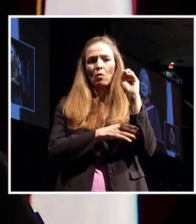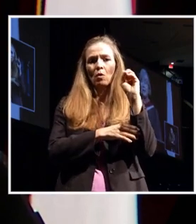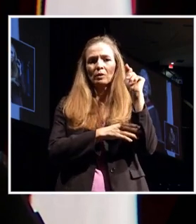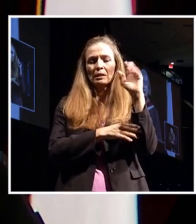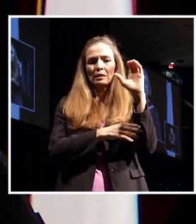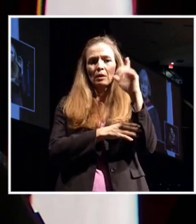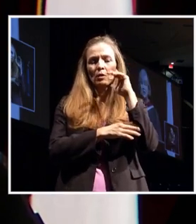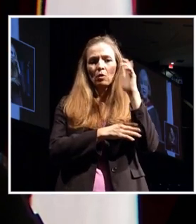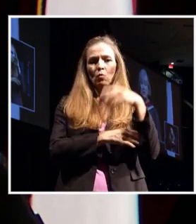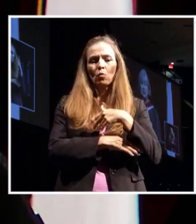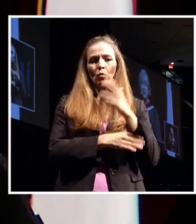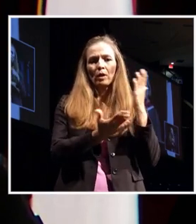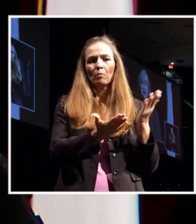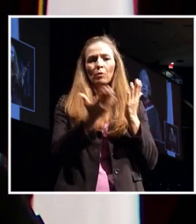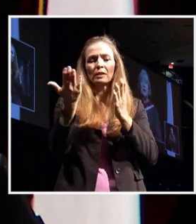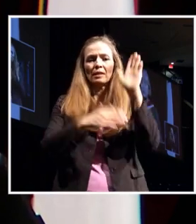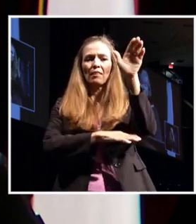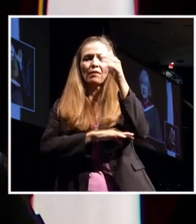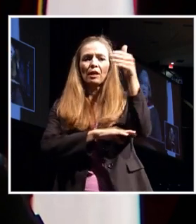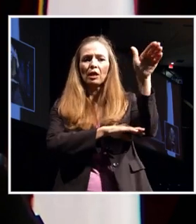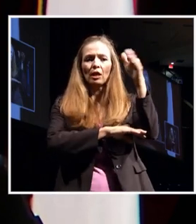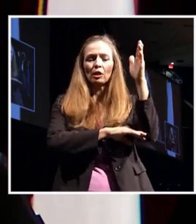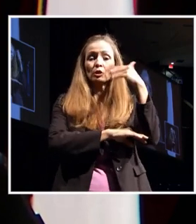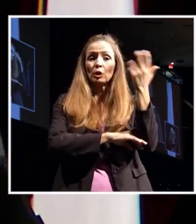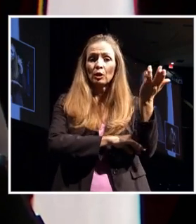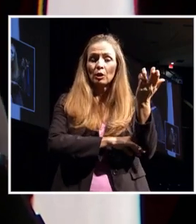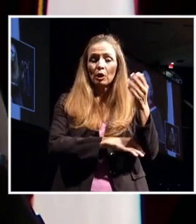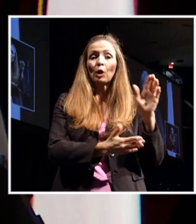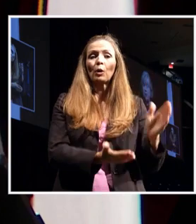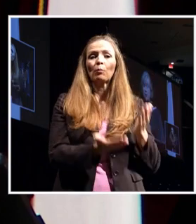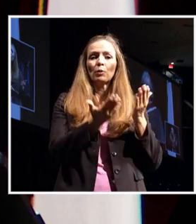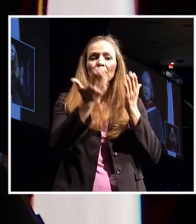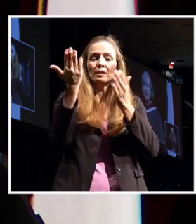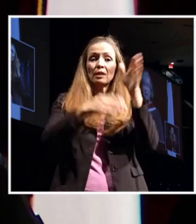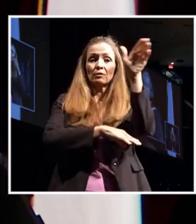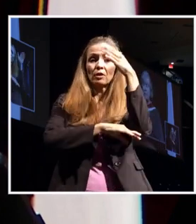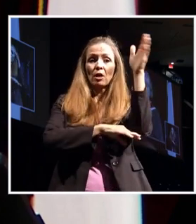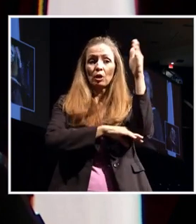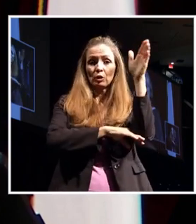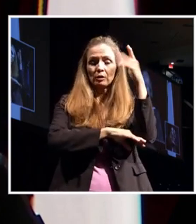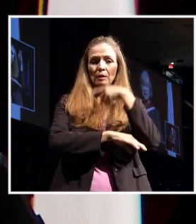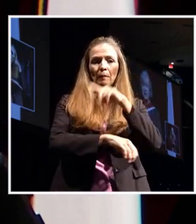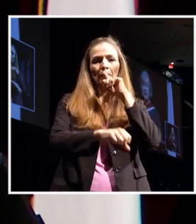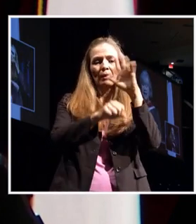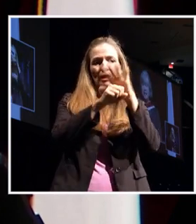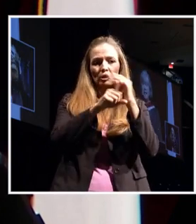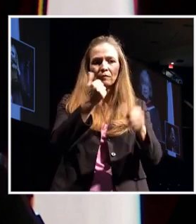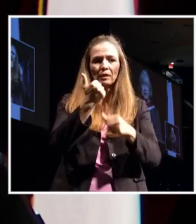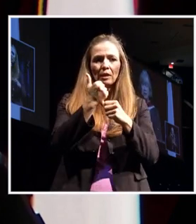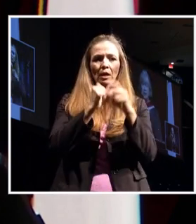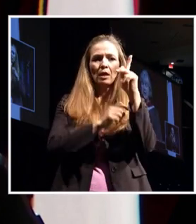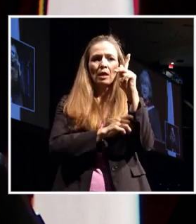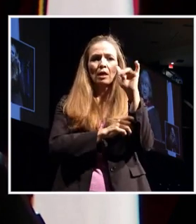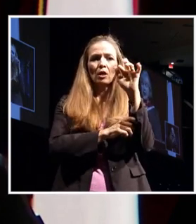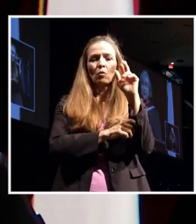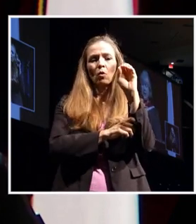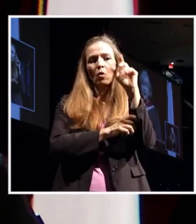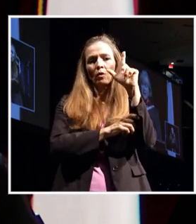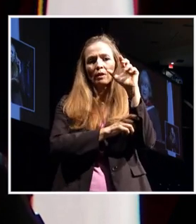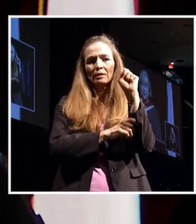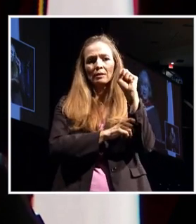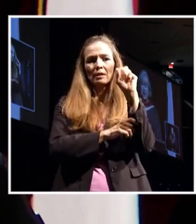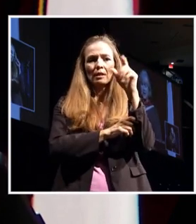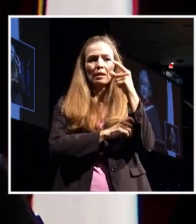ROTC will present the colors. The presentation of the colors will be followed by the Pledge of Allegiance, led by Carolus